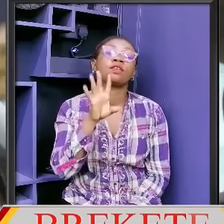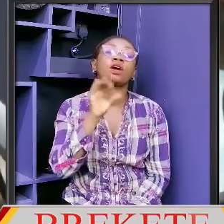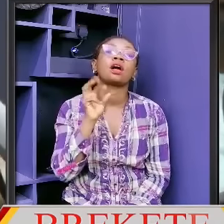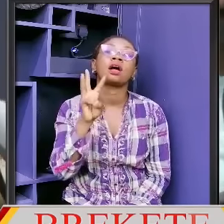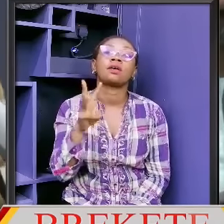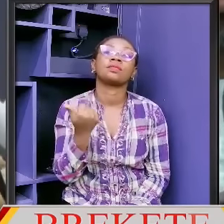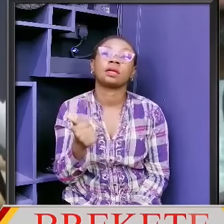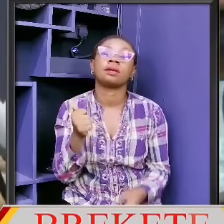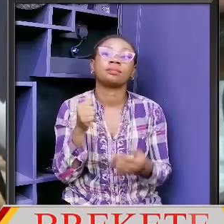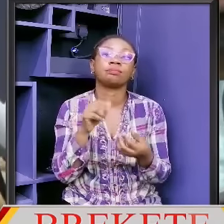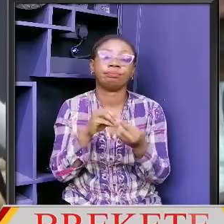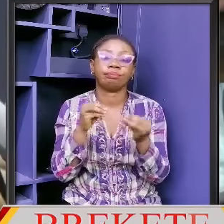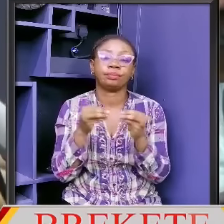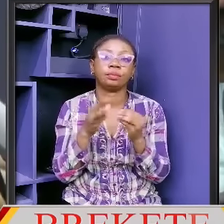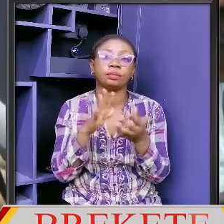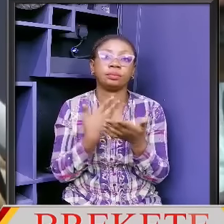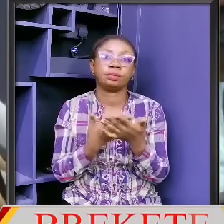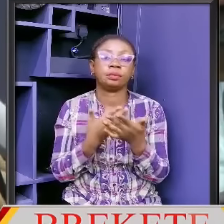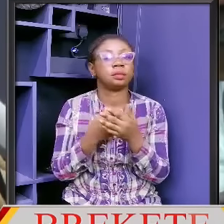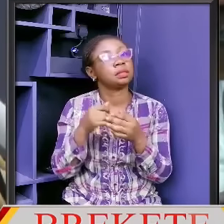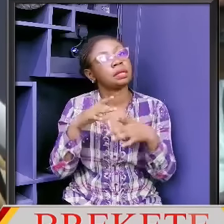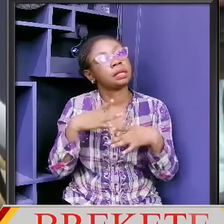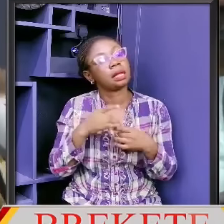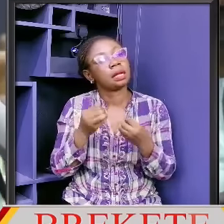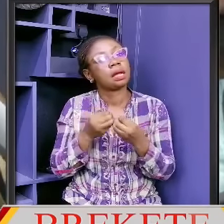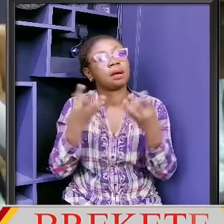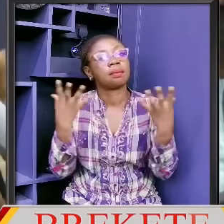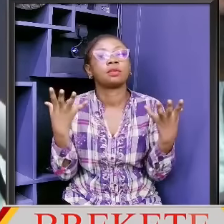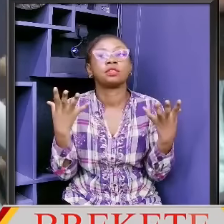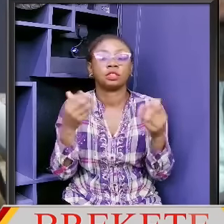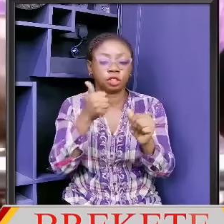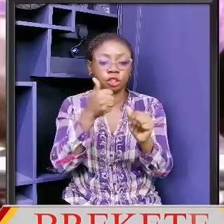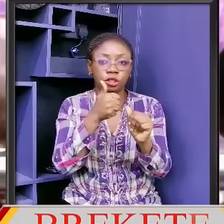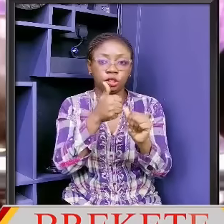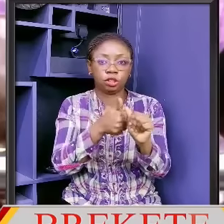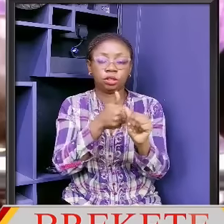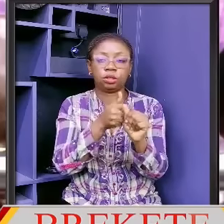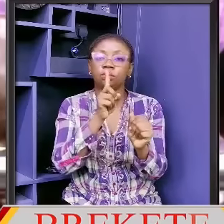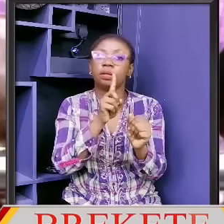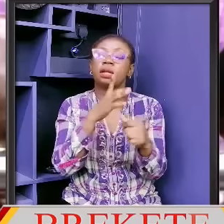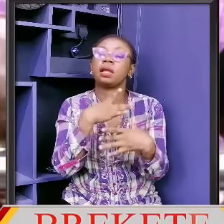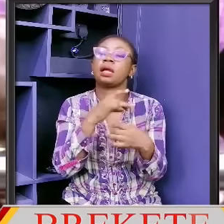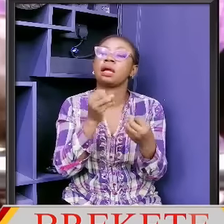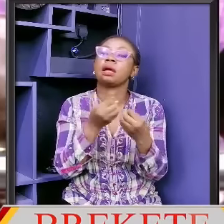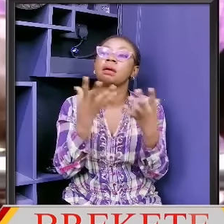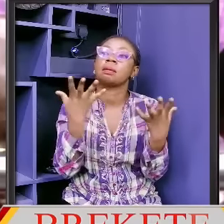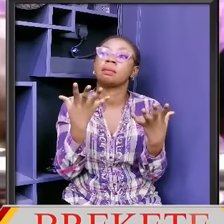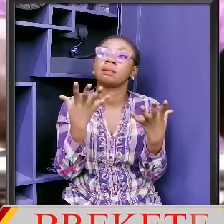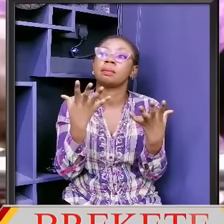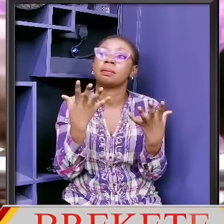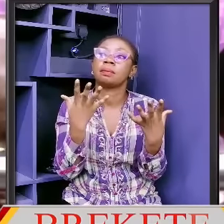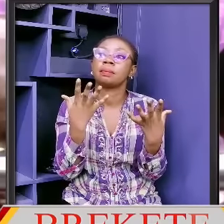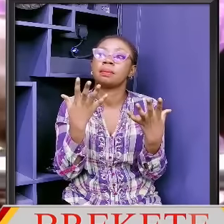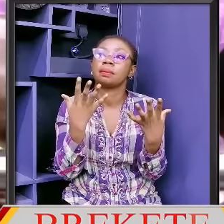how much approximately total? Each one go cost like how much? Tom.